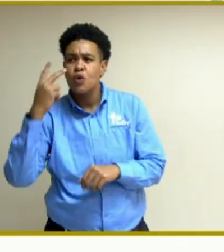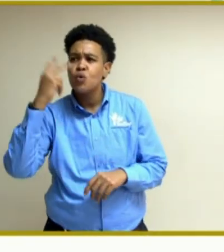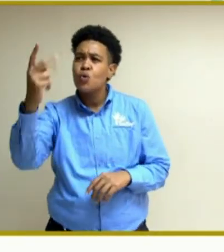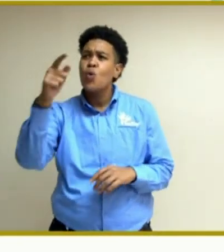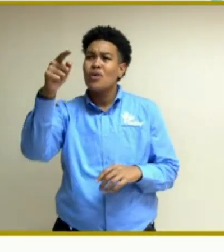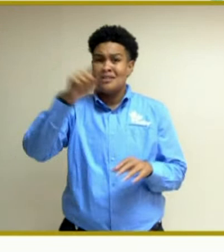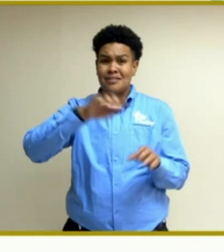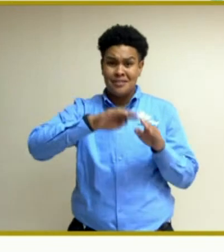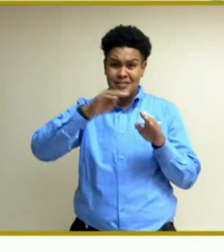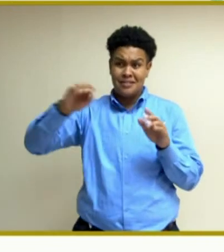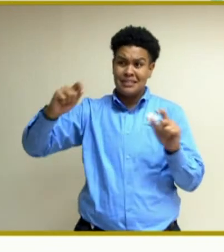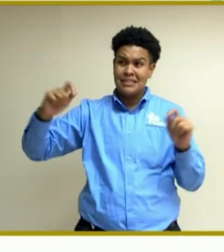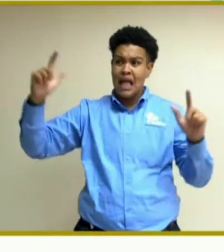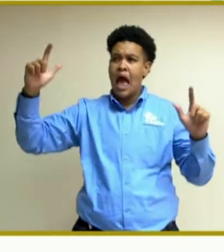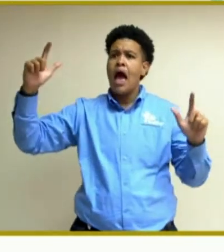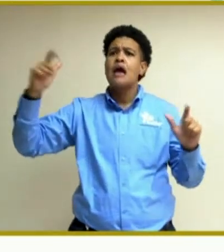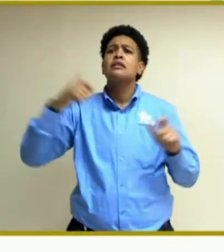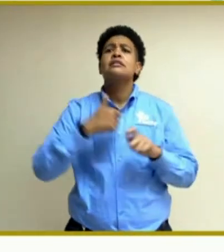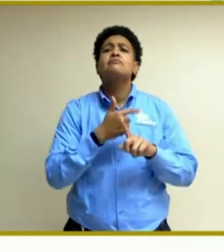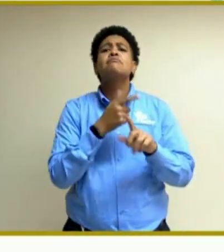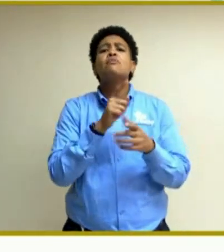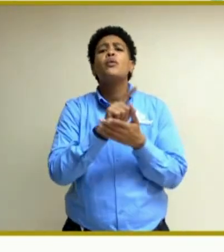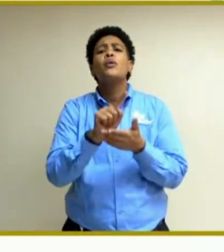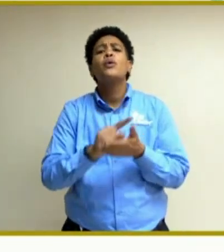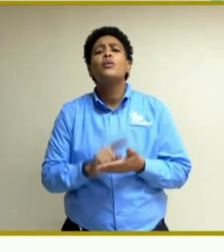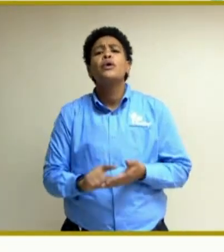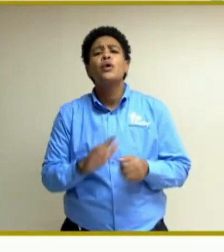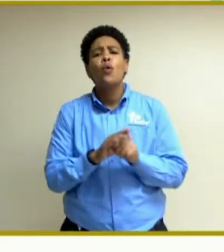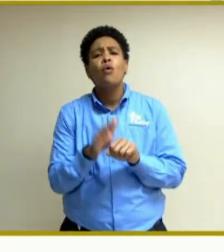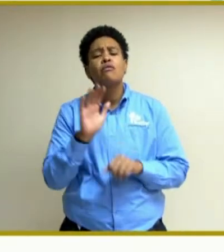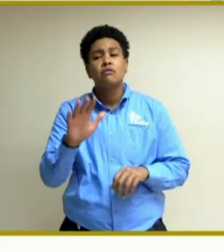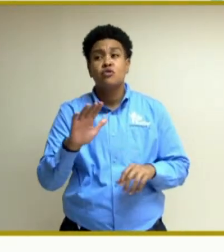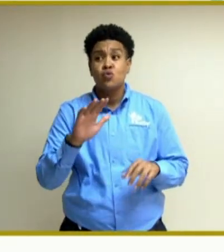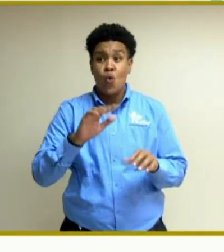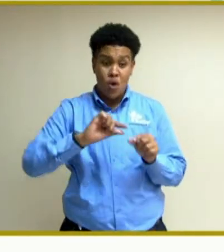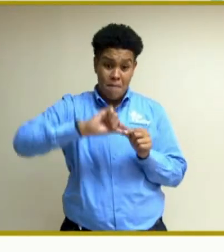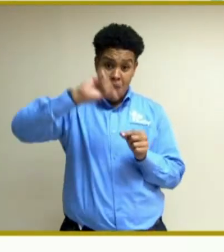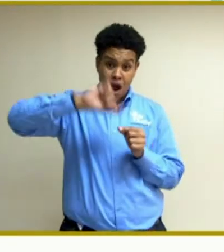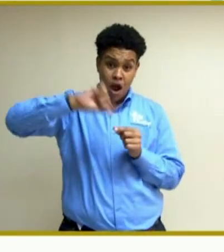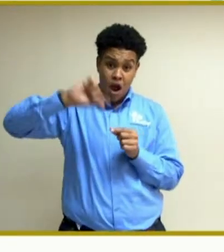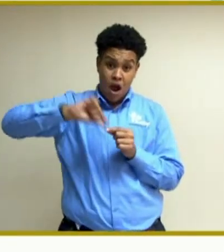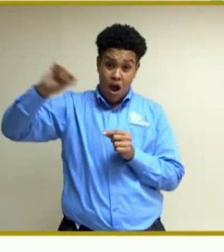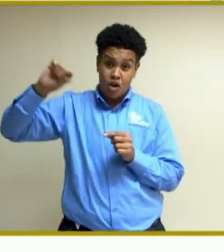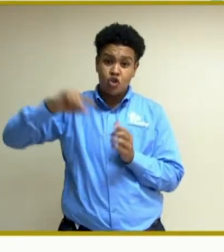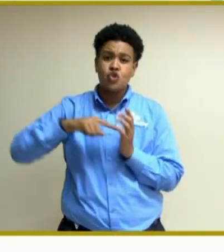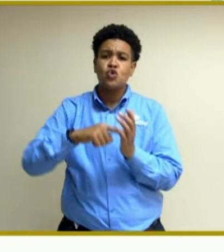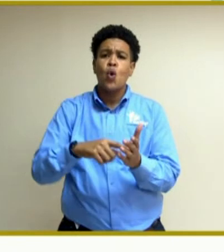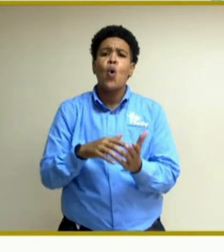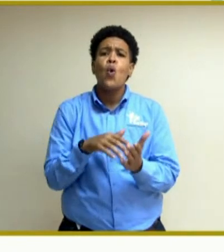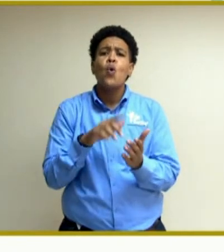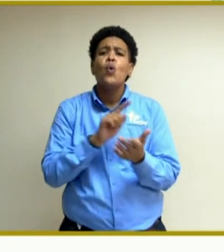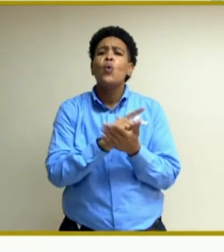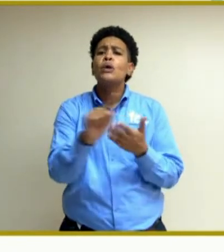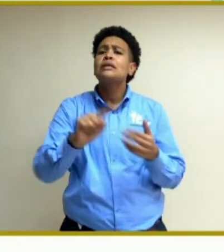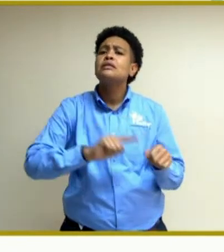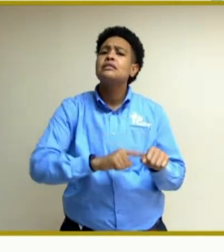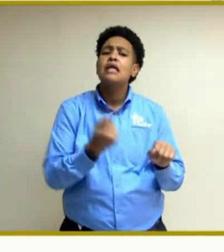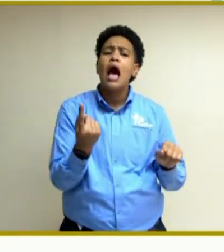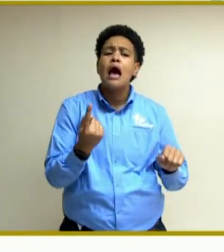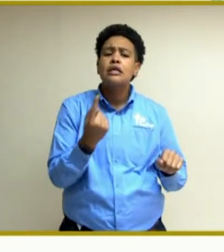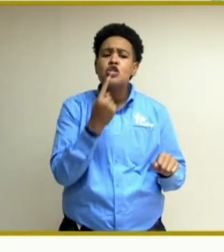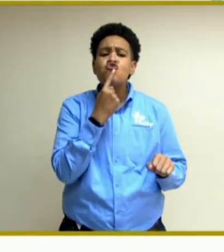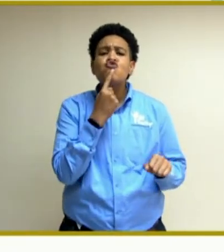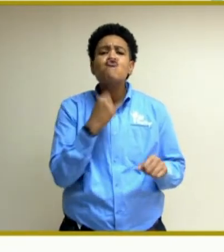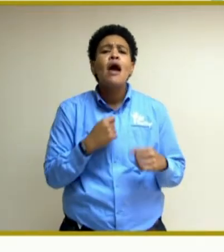week. So the bars shows the cases given their week of onset. The red